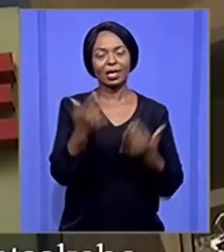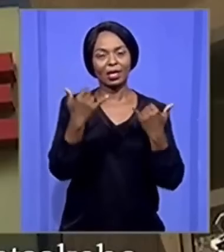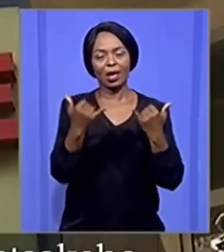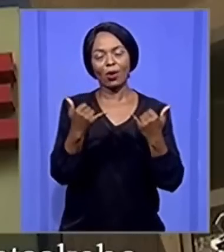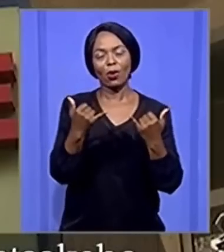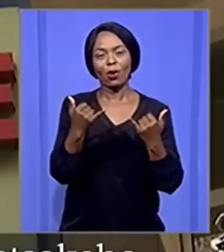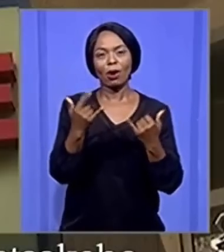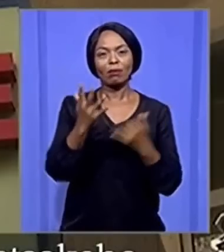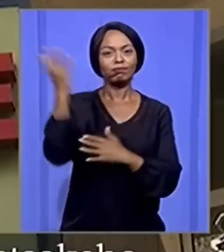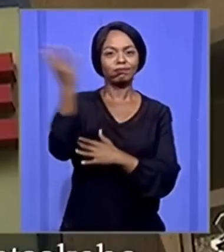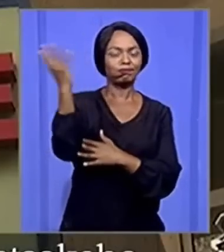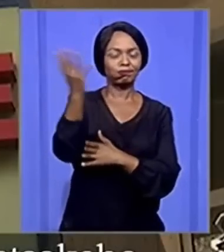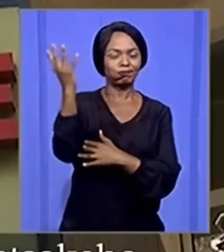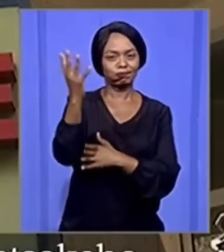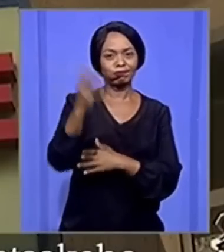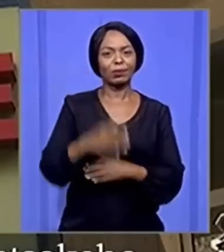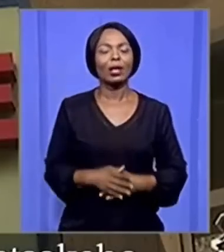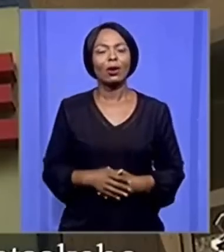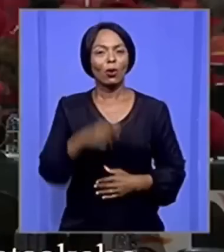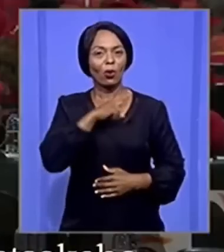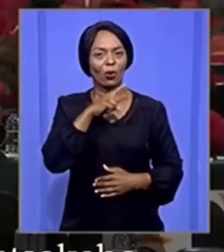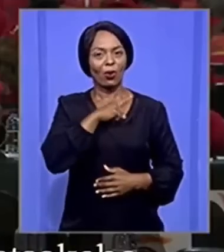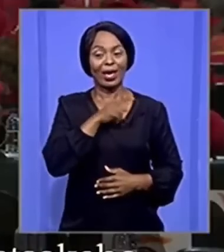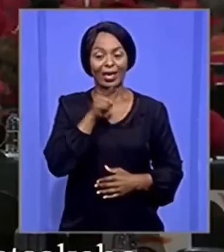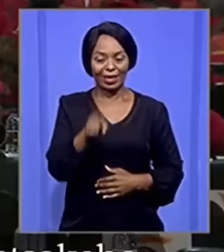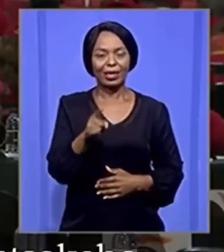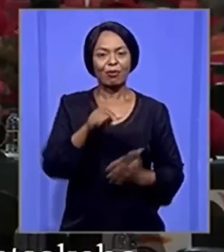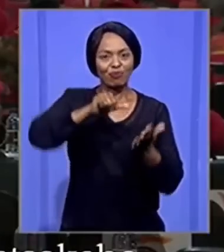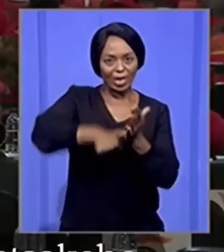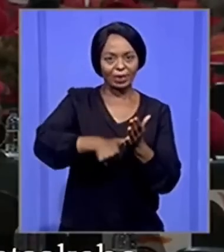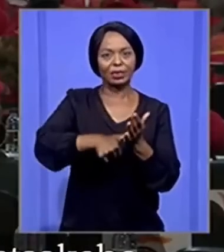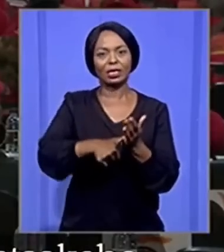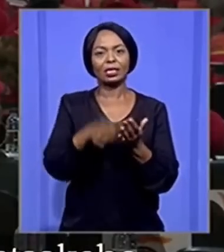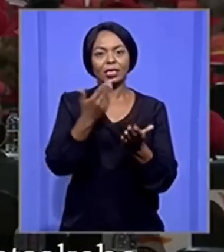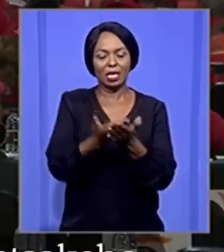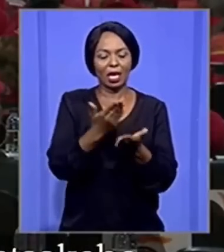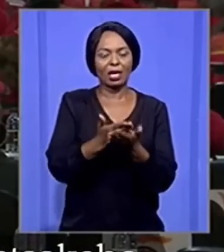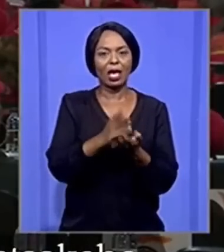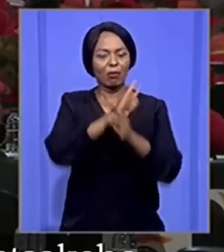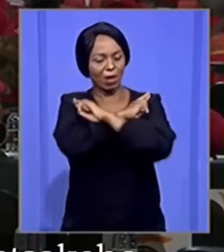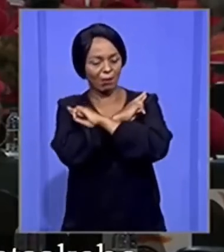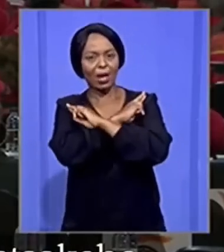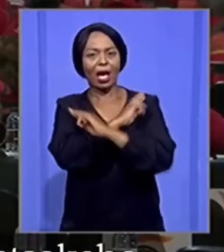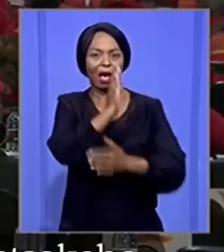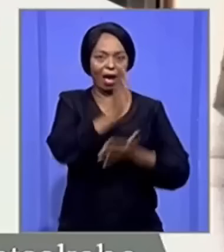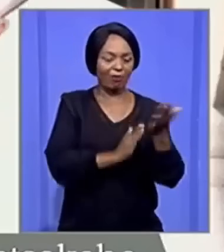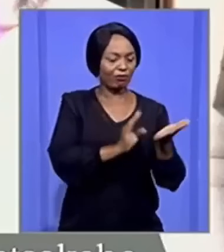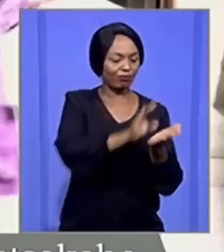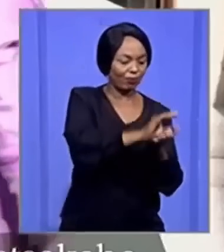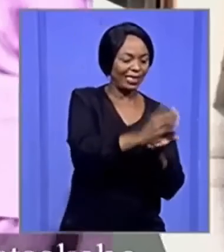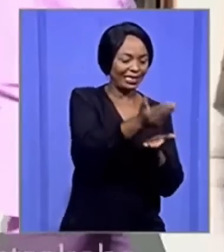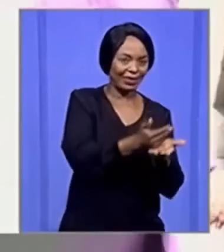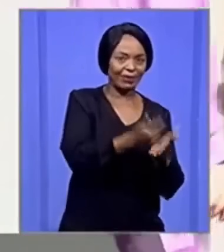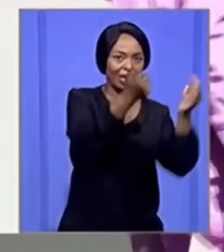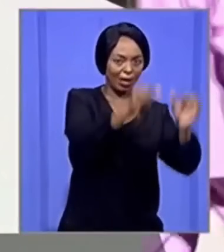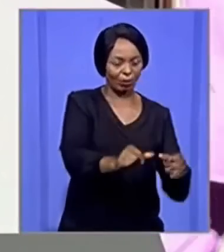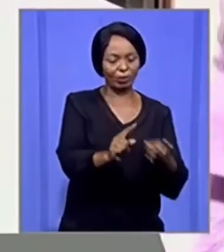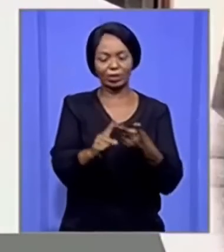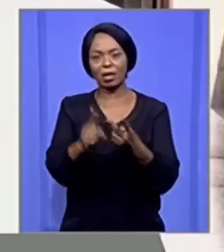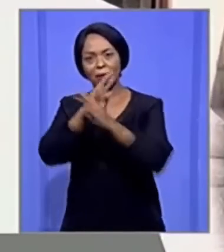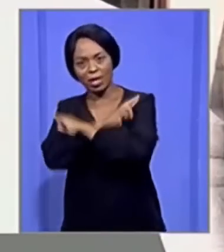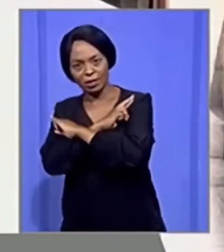tsa madi a dipenšene leo le letlang badiri go bona bontlhangwe jwa madi a polokesego a dipenšene tsa bone. We're quite pleased with the two-part